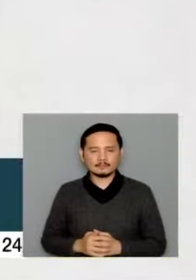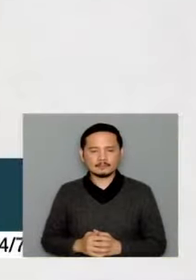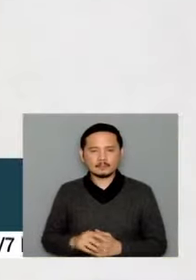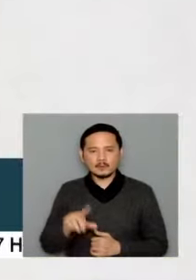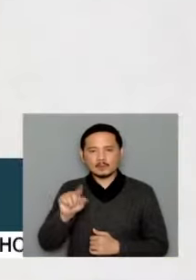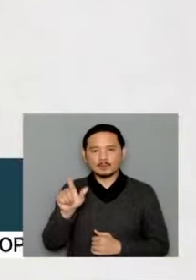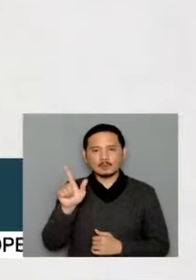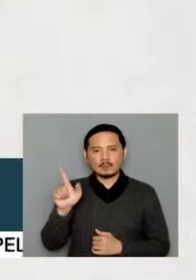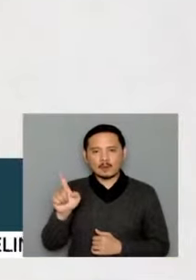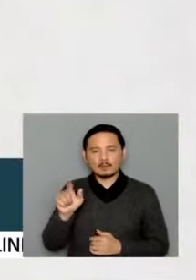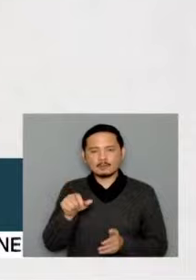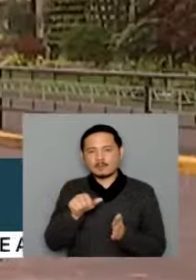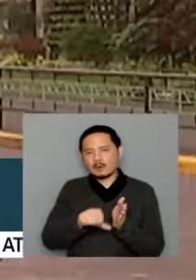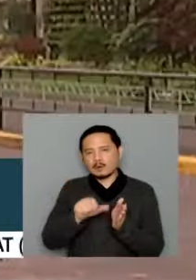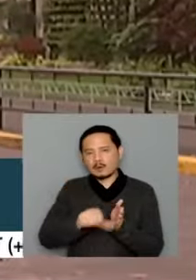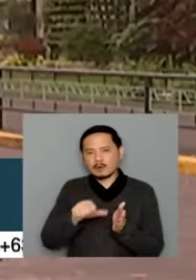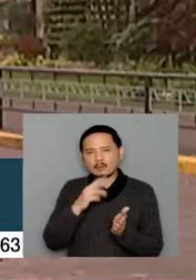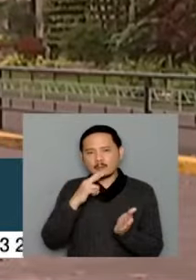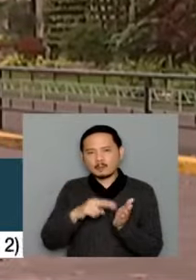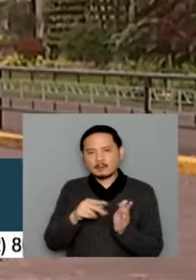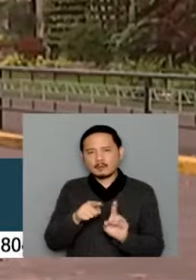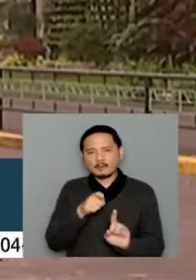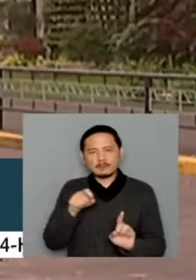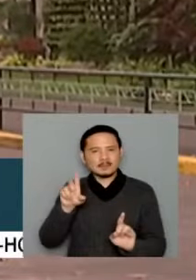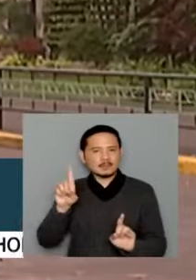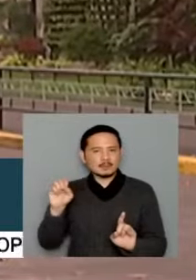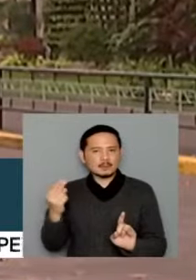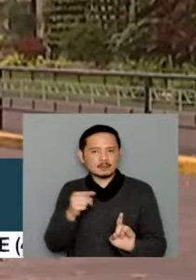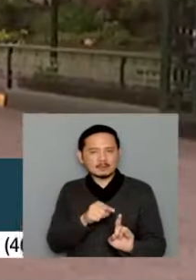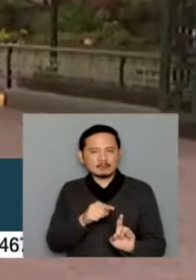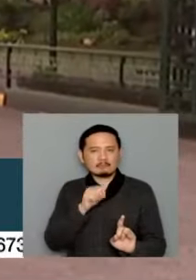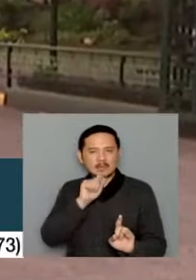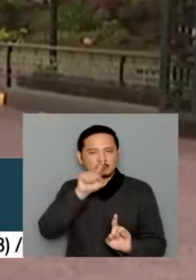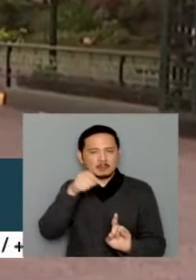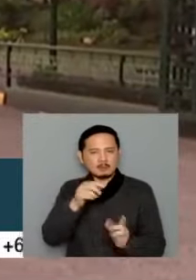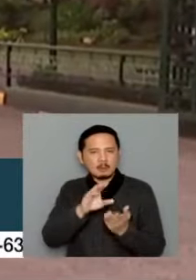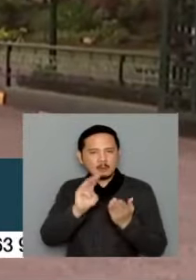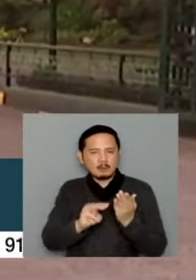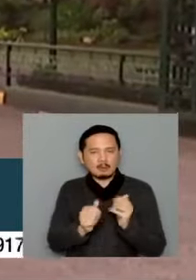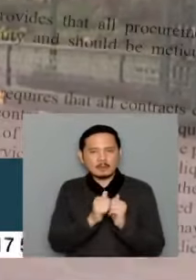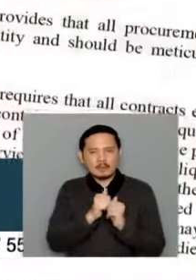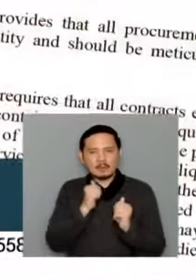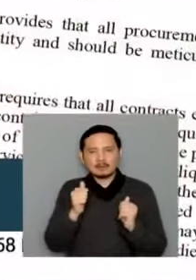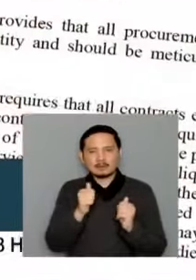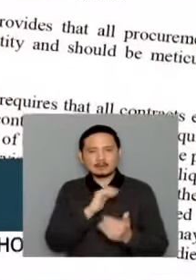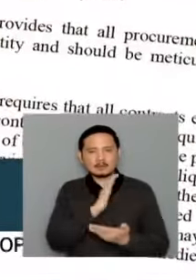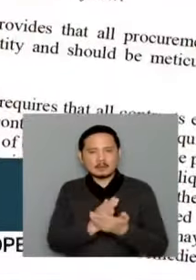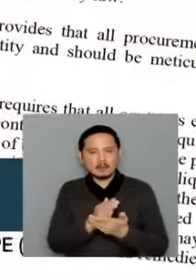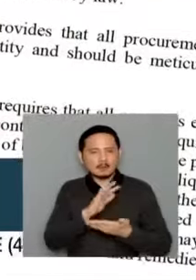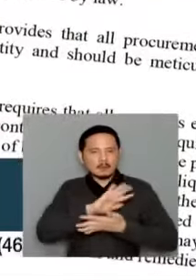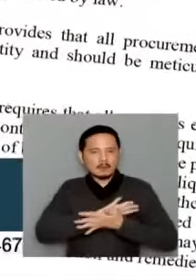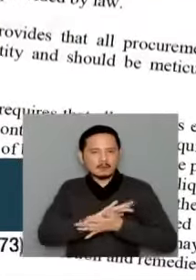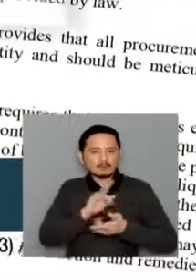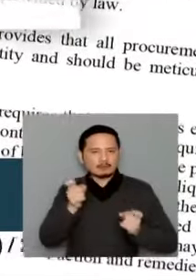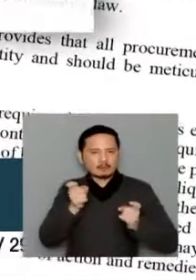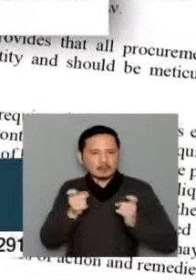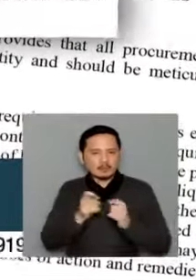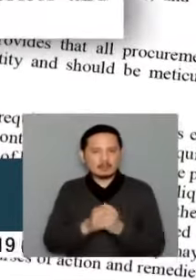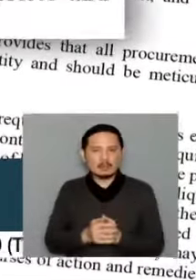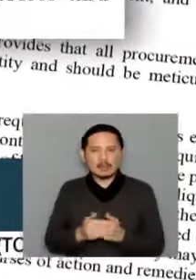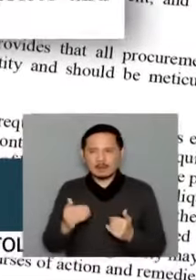audit report on the Department of Health not pertaining to specific programs such as anti-COVID-19 efforts, state auditors noted deficiencies